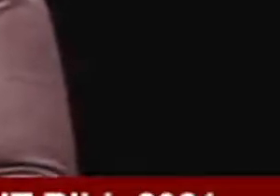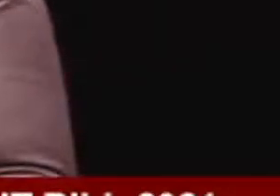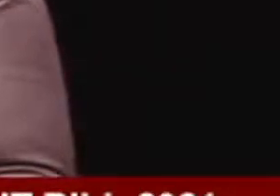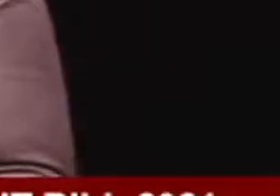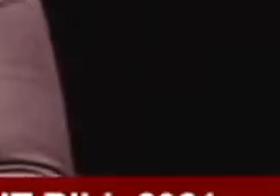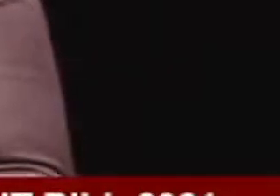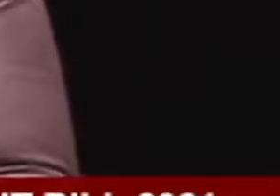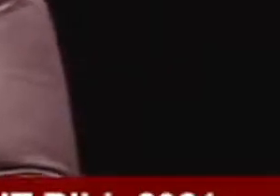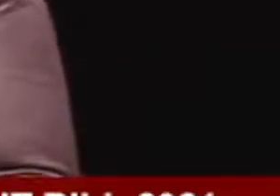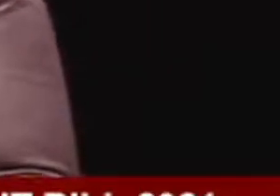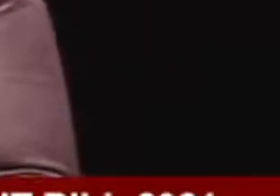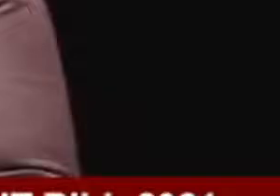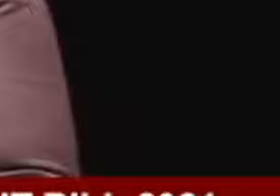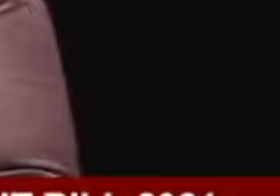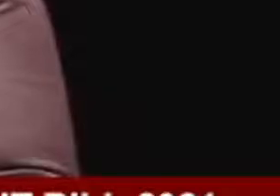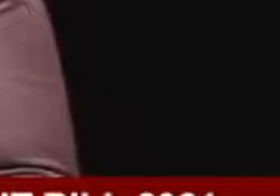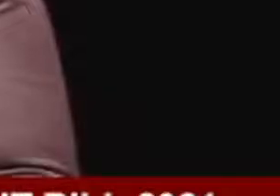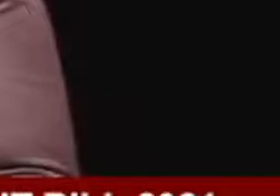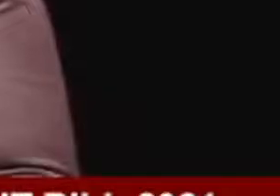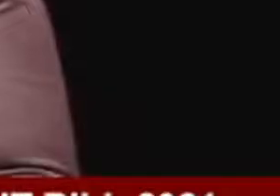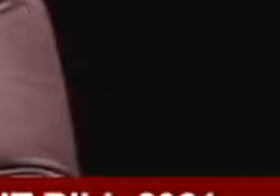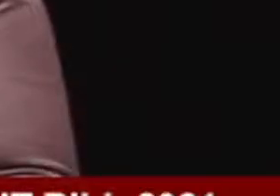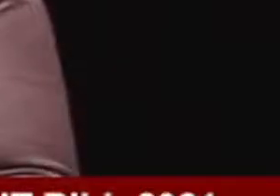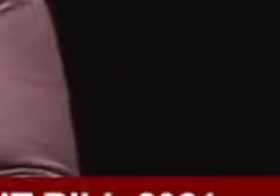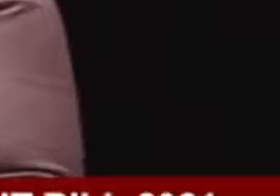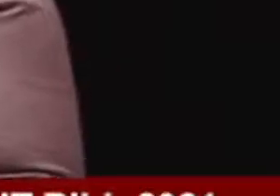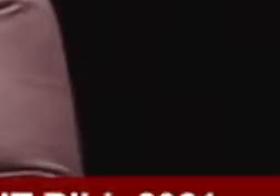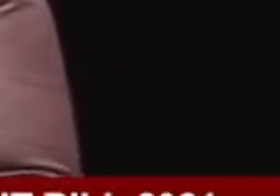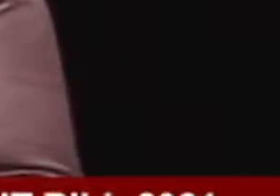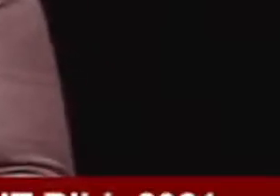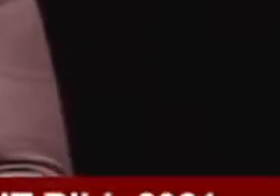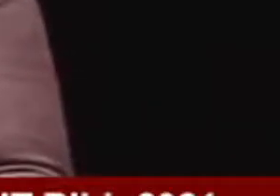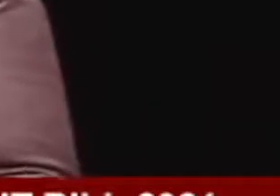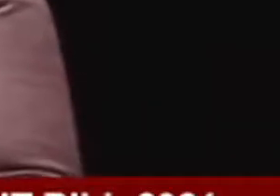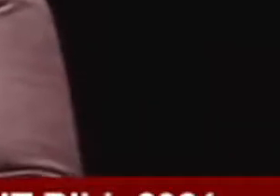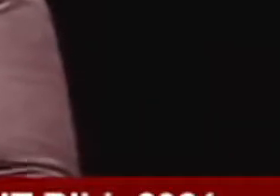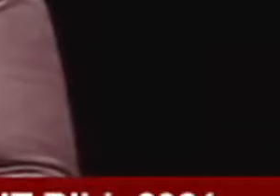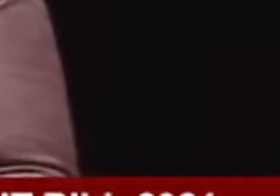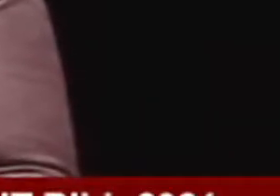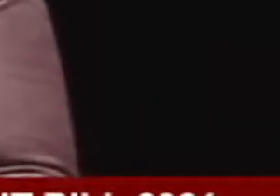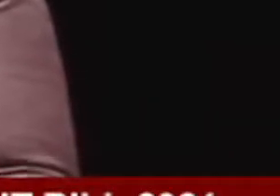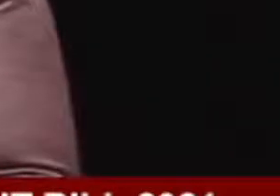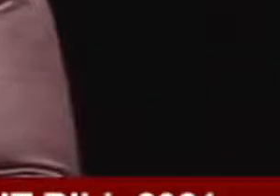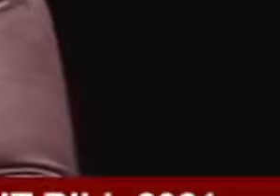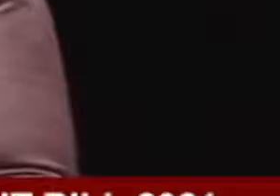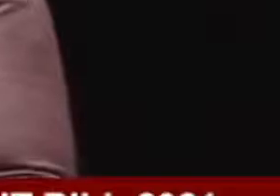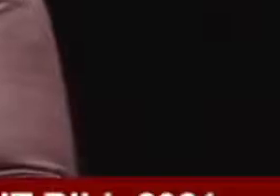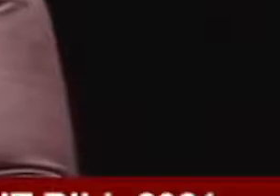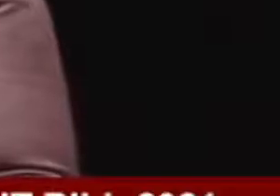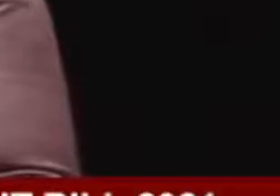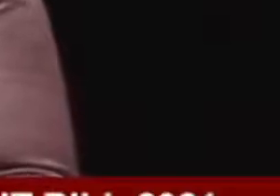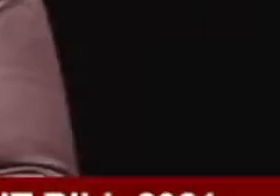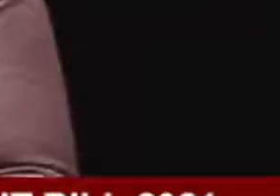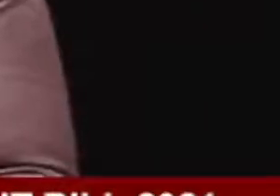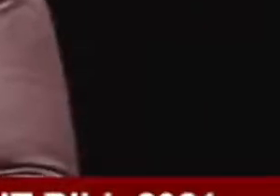the in the legislature. We have a bill that has, as we have heard